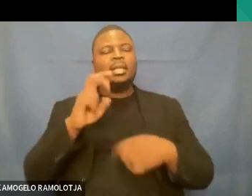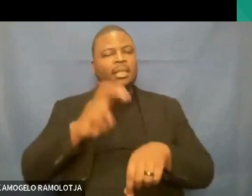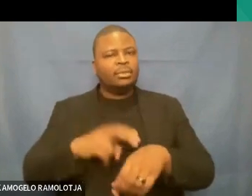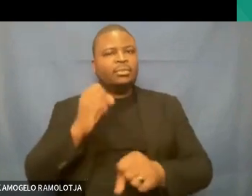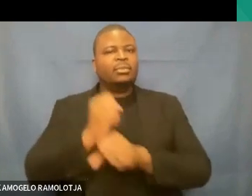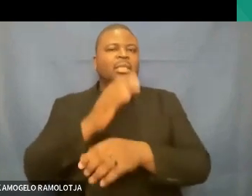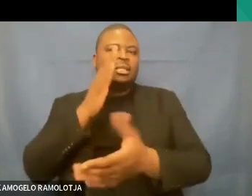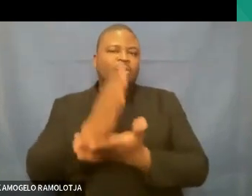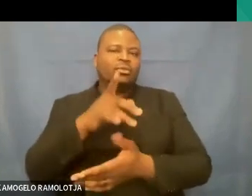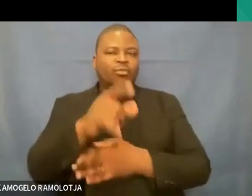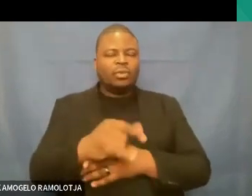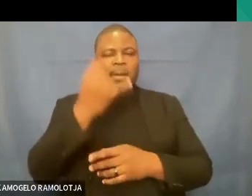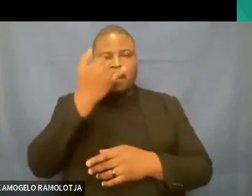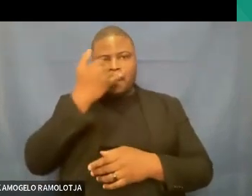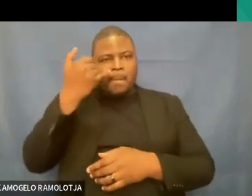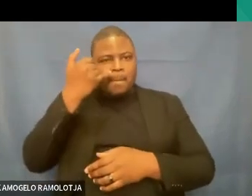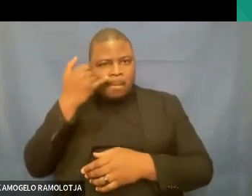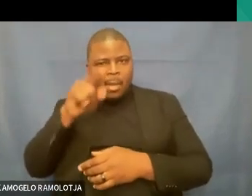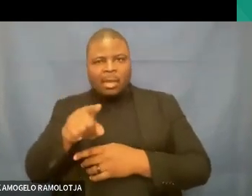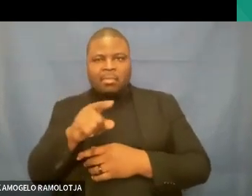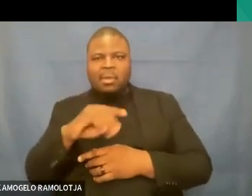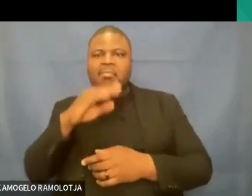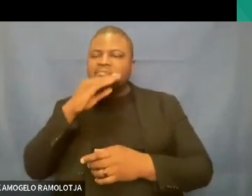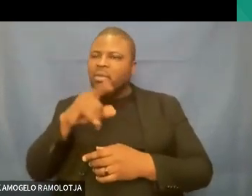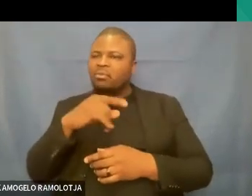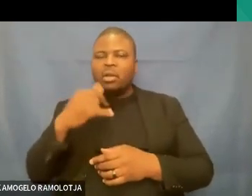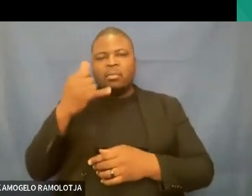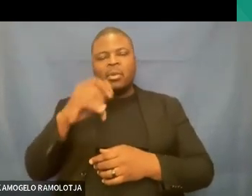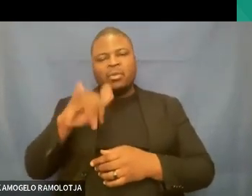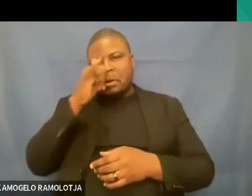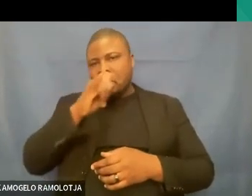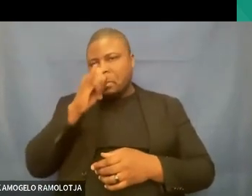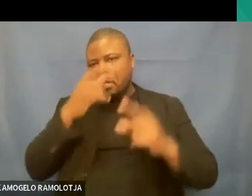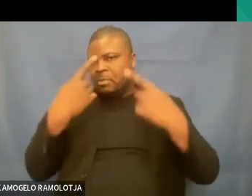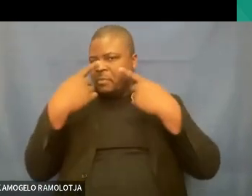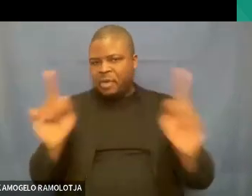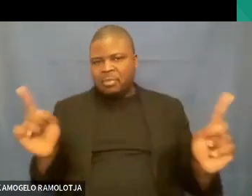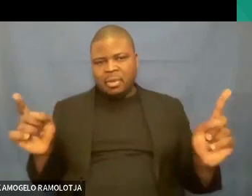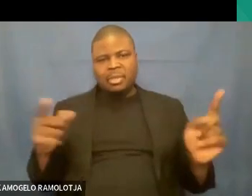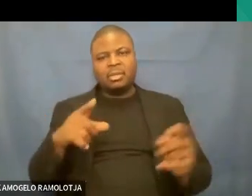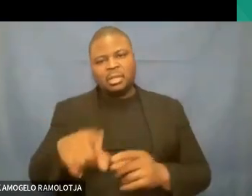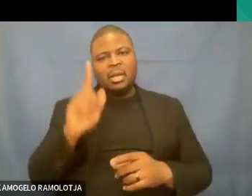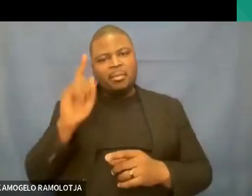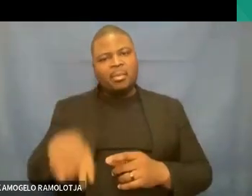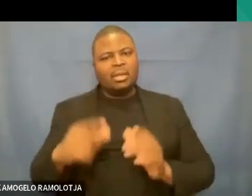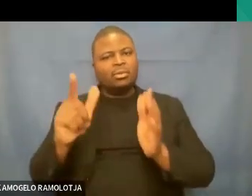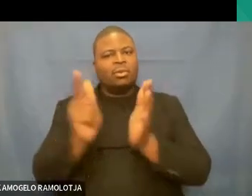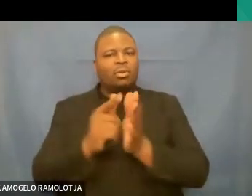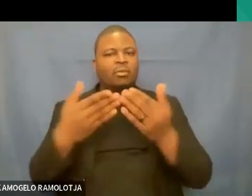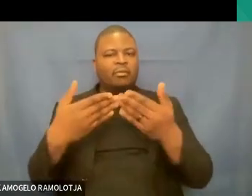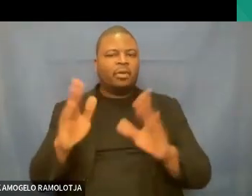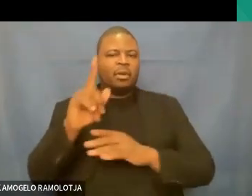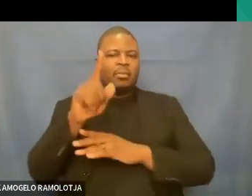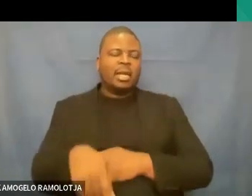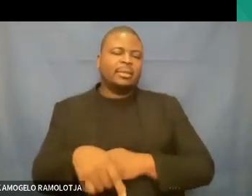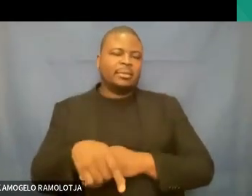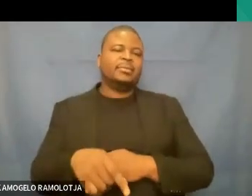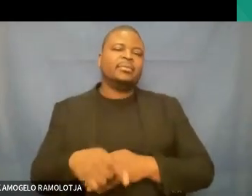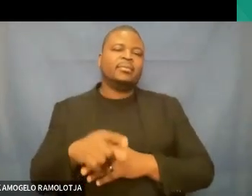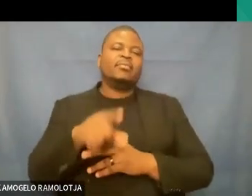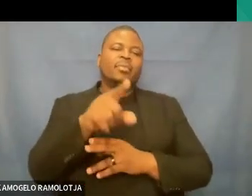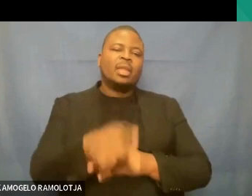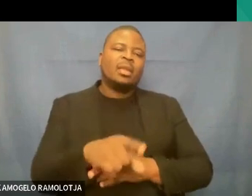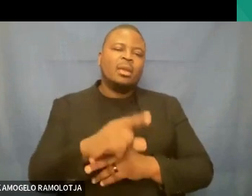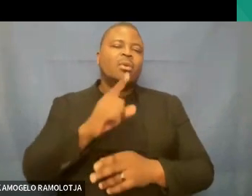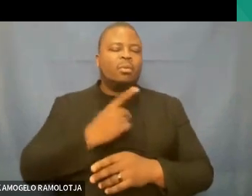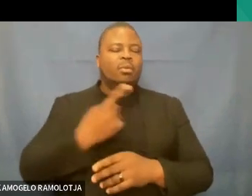and sex work in line with public health and harm reduction approaches. And I don't want to dive too much into that within this discussion because I